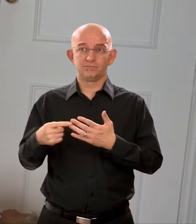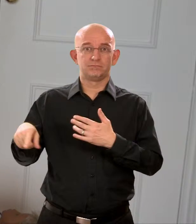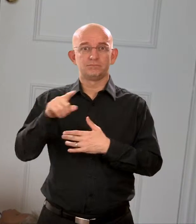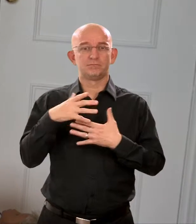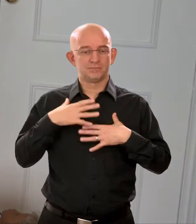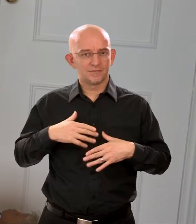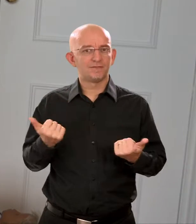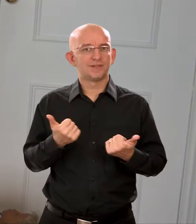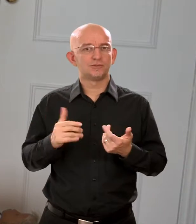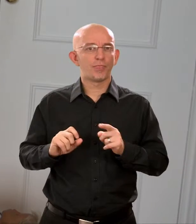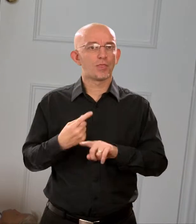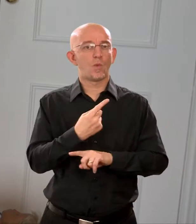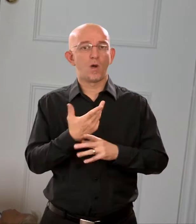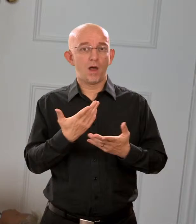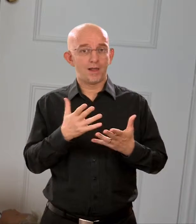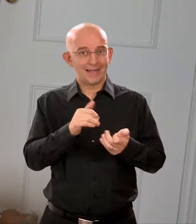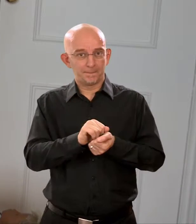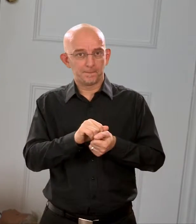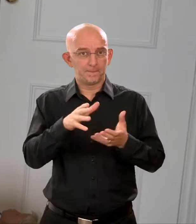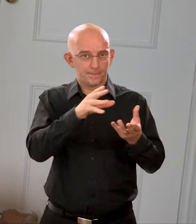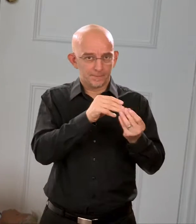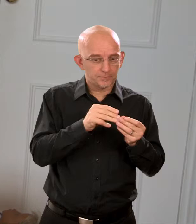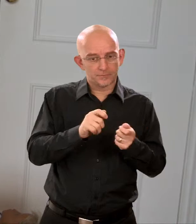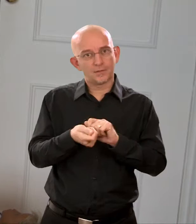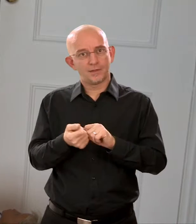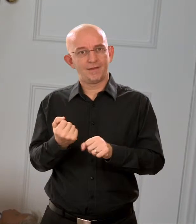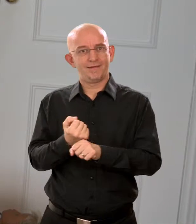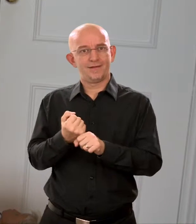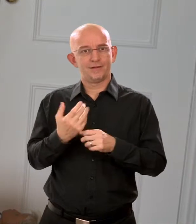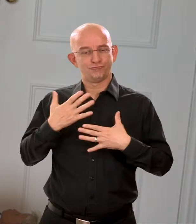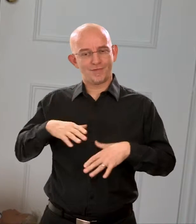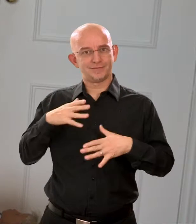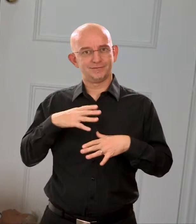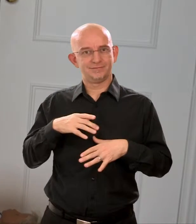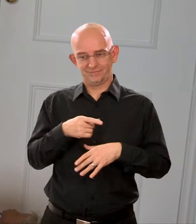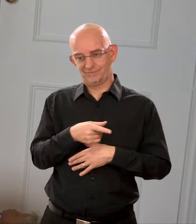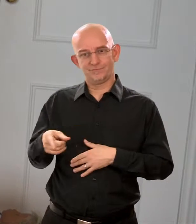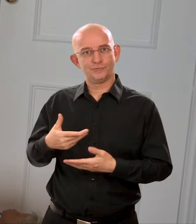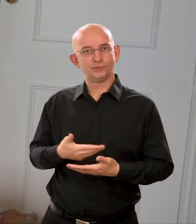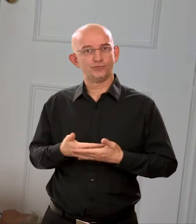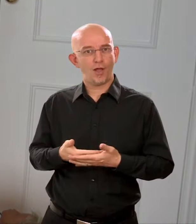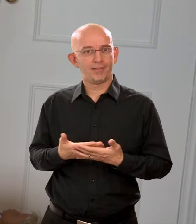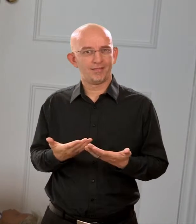dresses, and then she used them to make the dresses for her dolls.